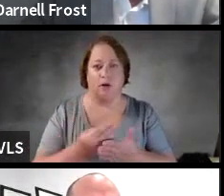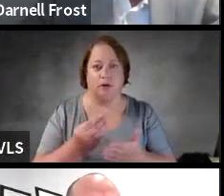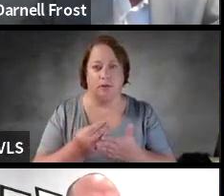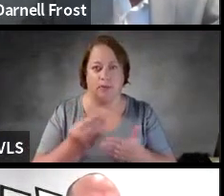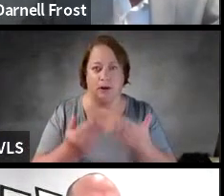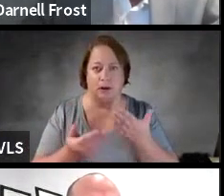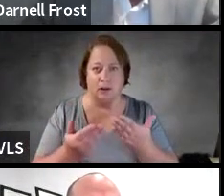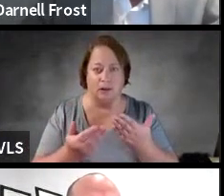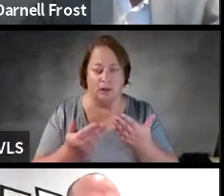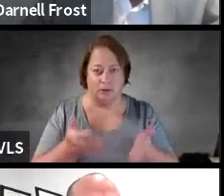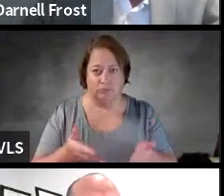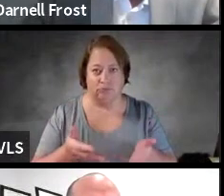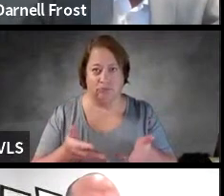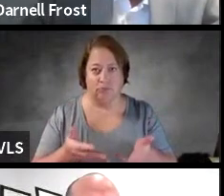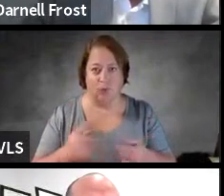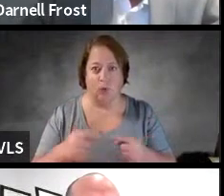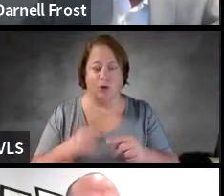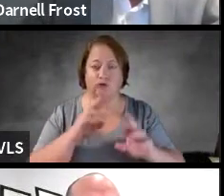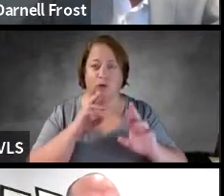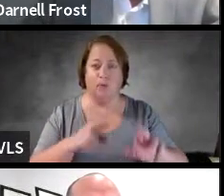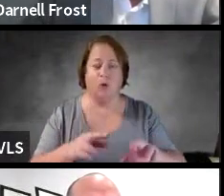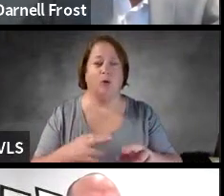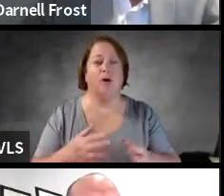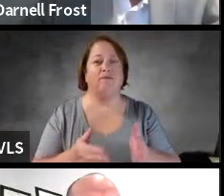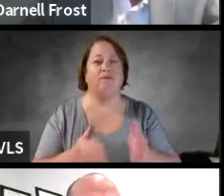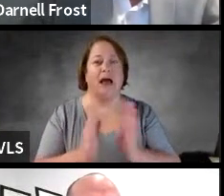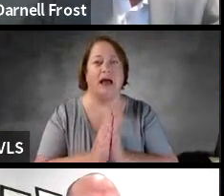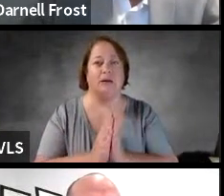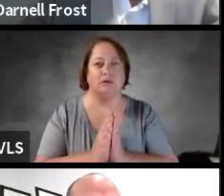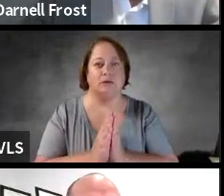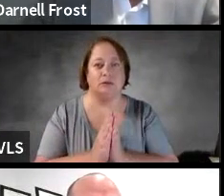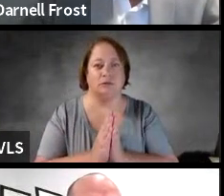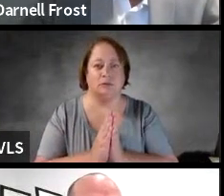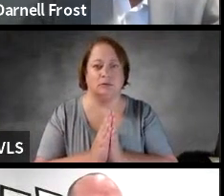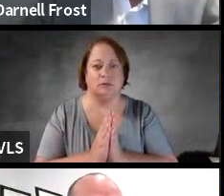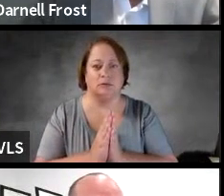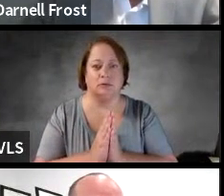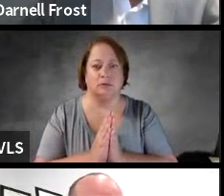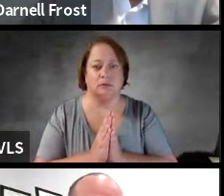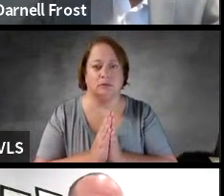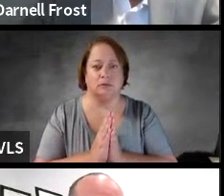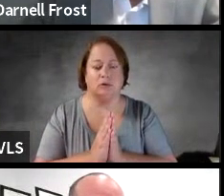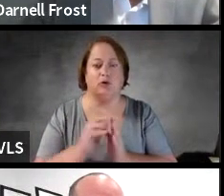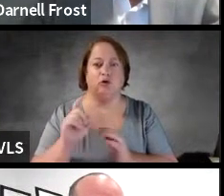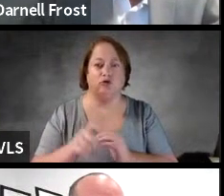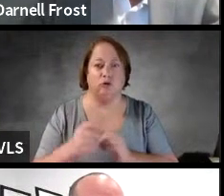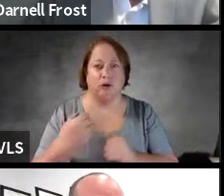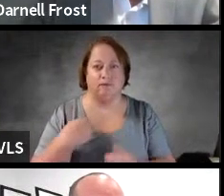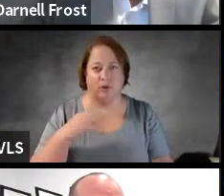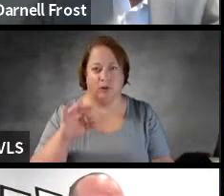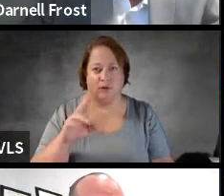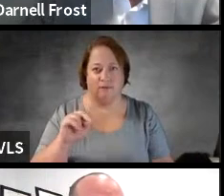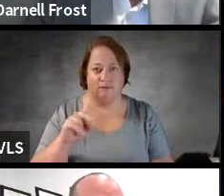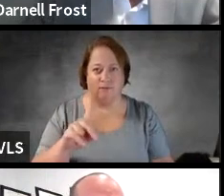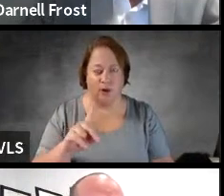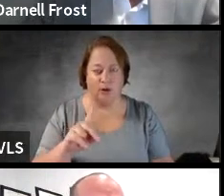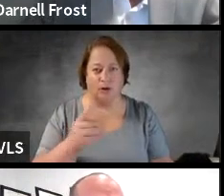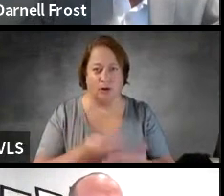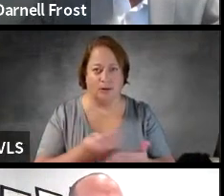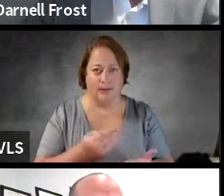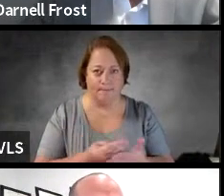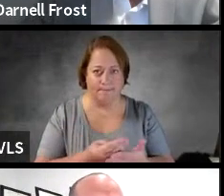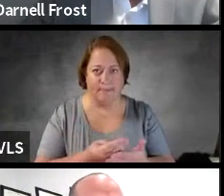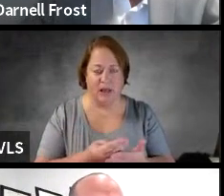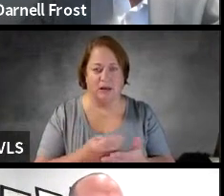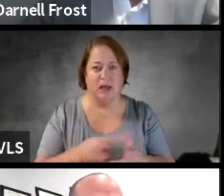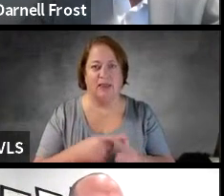is reported, what I had asked to have always report, there should be the fund balance, and then there should